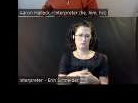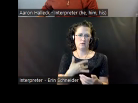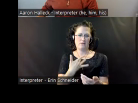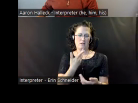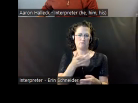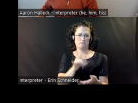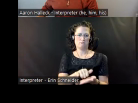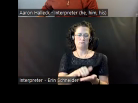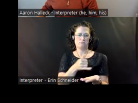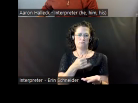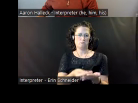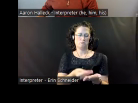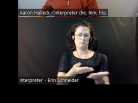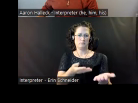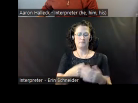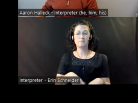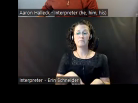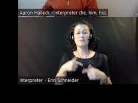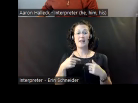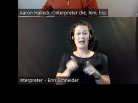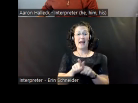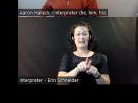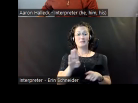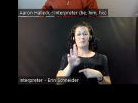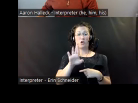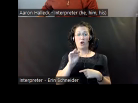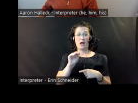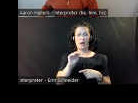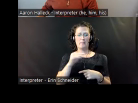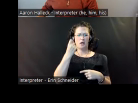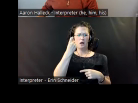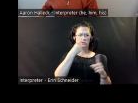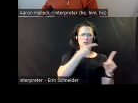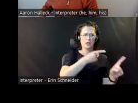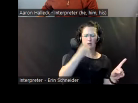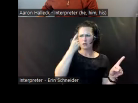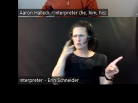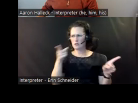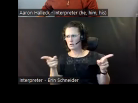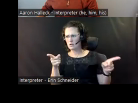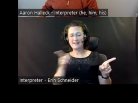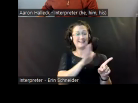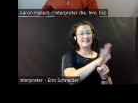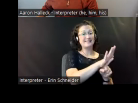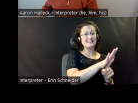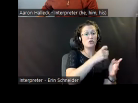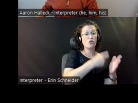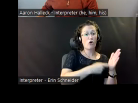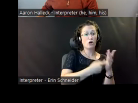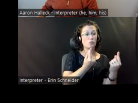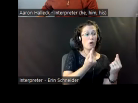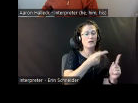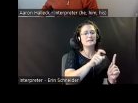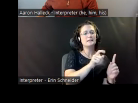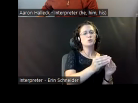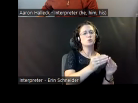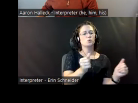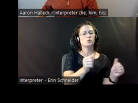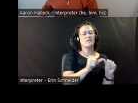really digging in, what I understood was his costs. He really needed a solution that was